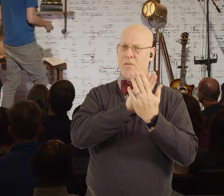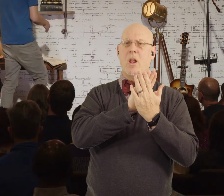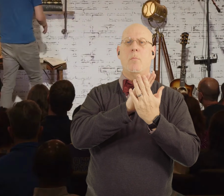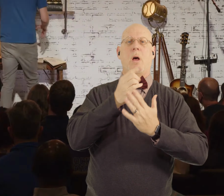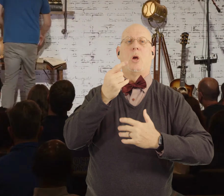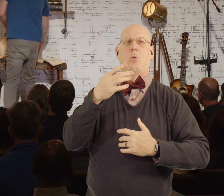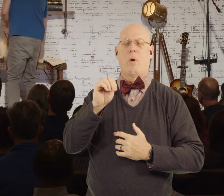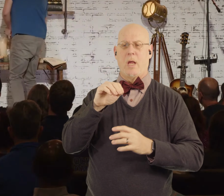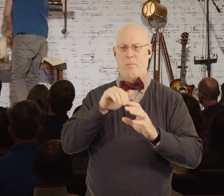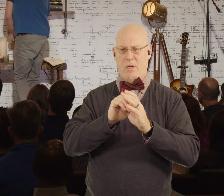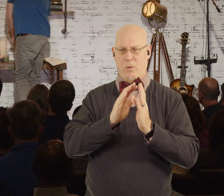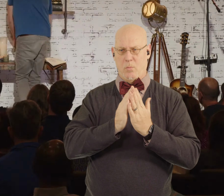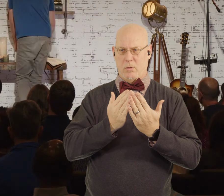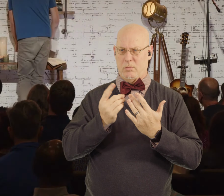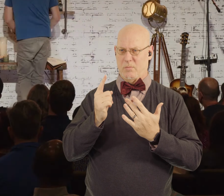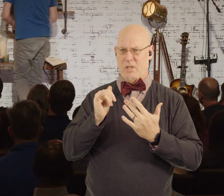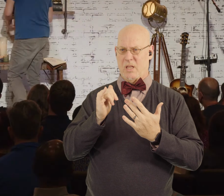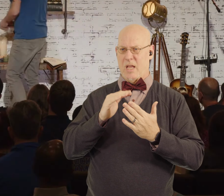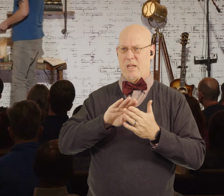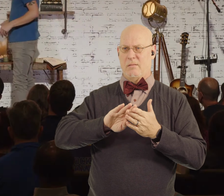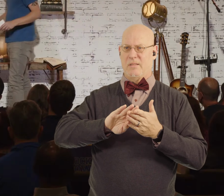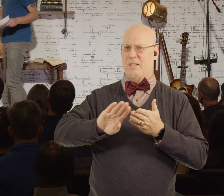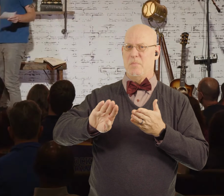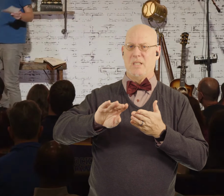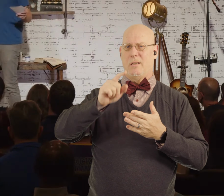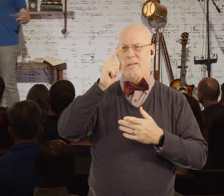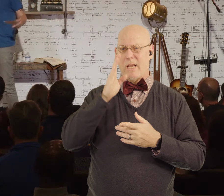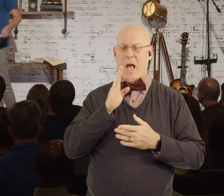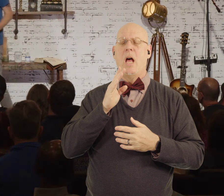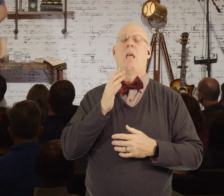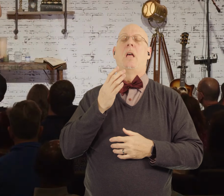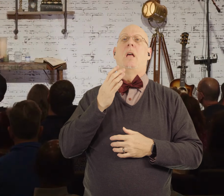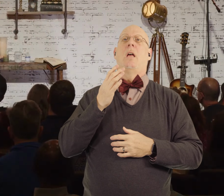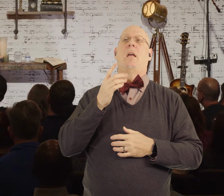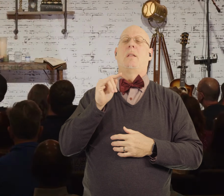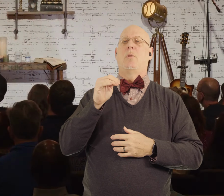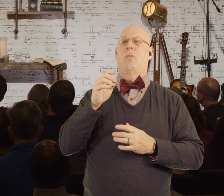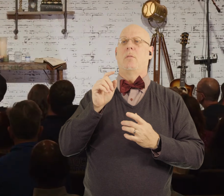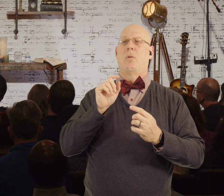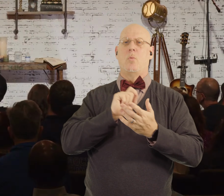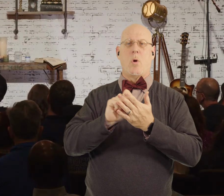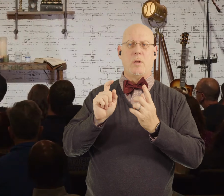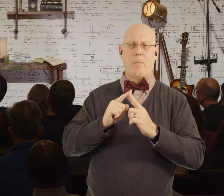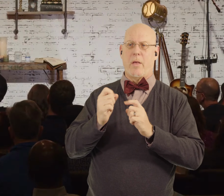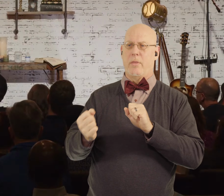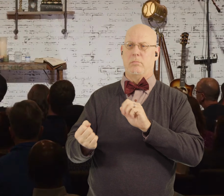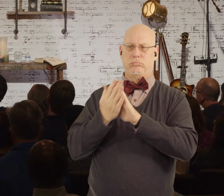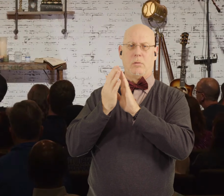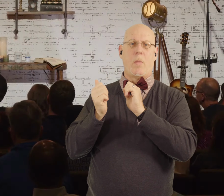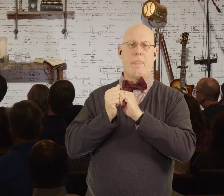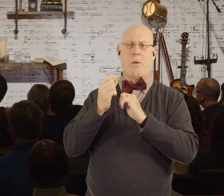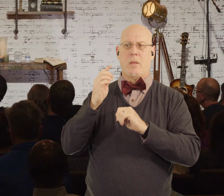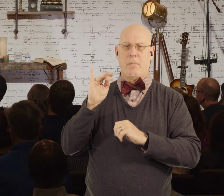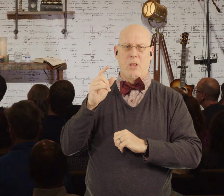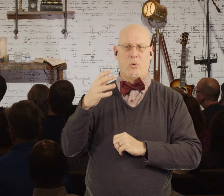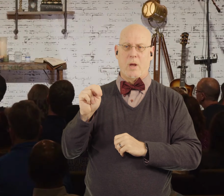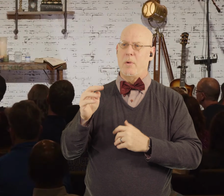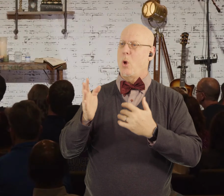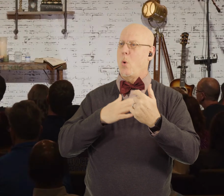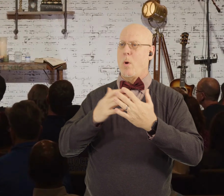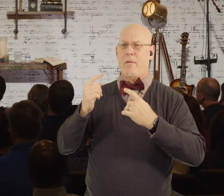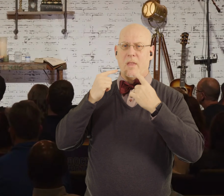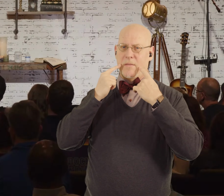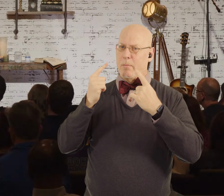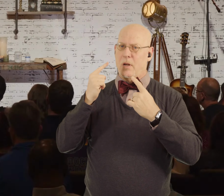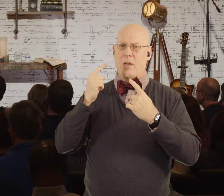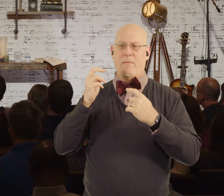He was confronted by Graham, and in his book, something like Dismissing God, Templeton writes about those encounters with Billy Graham